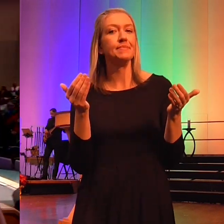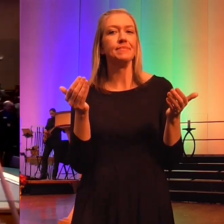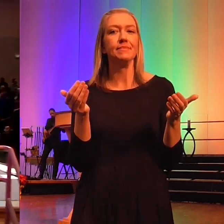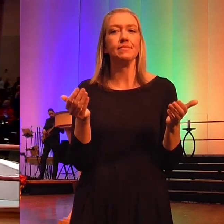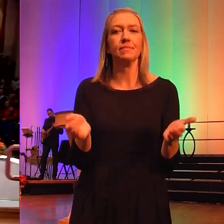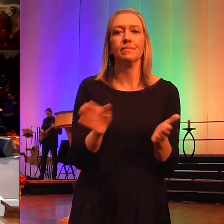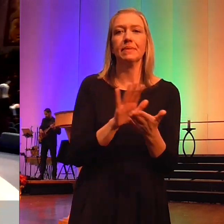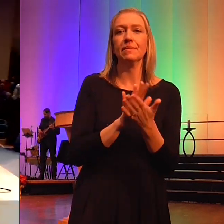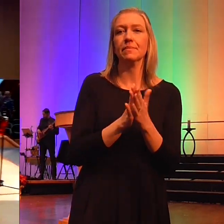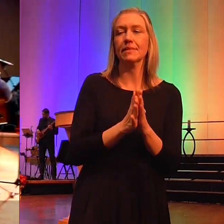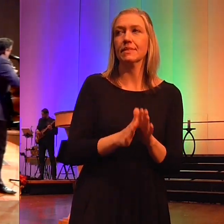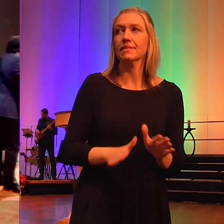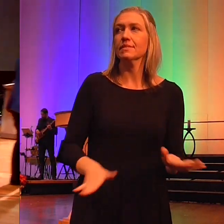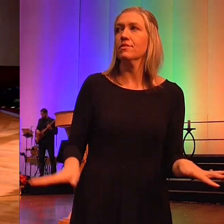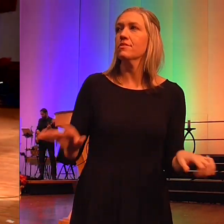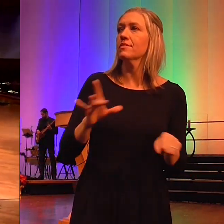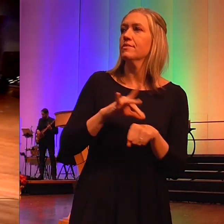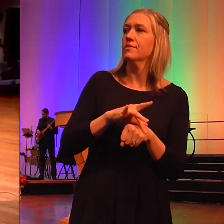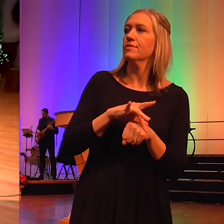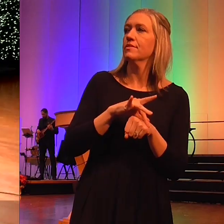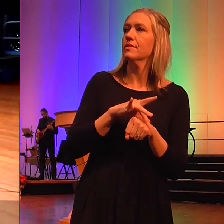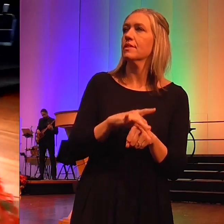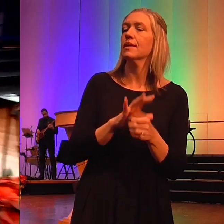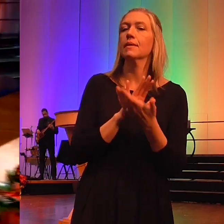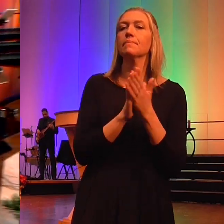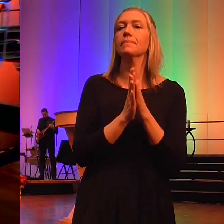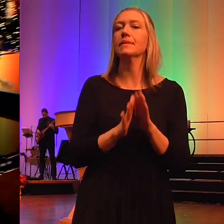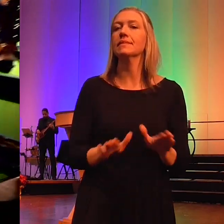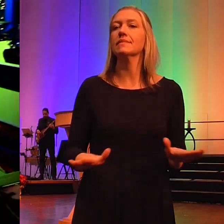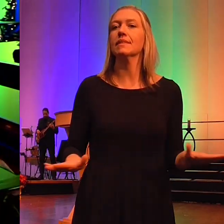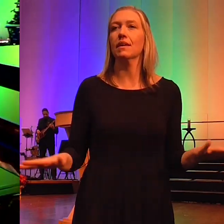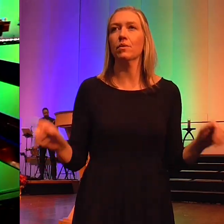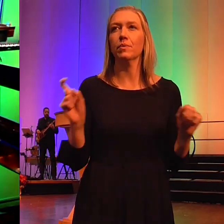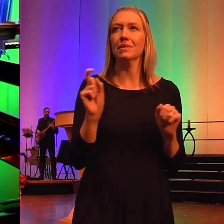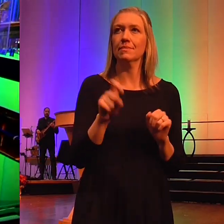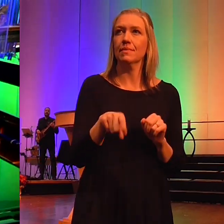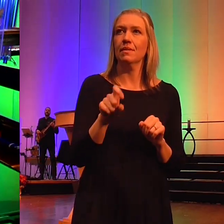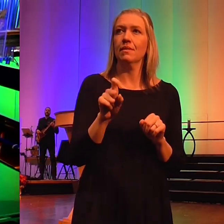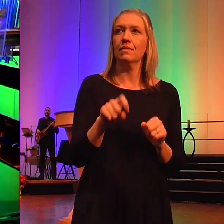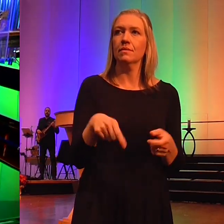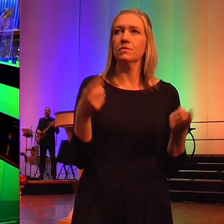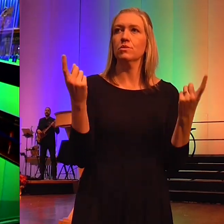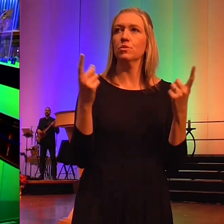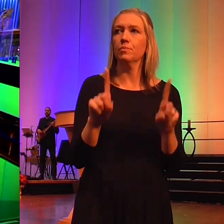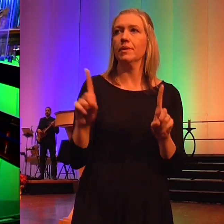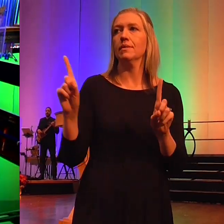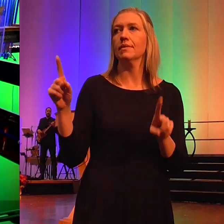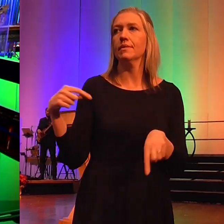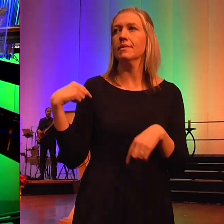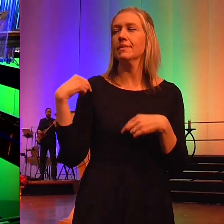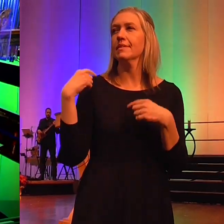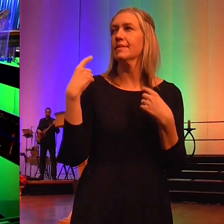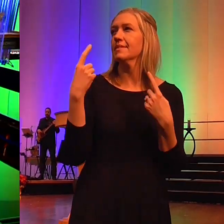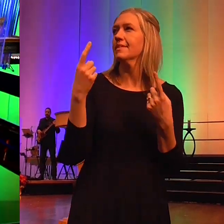Let there be peace on earth, the peace that was meant to